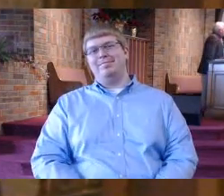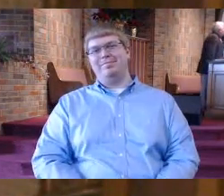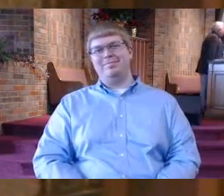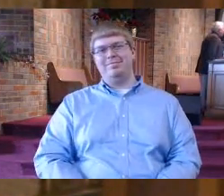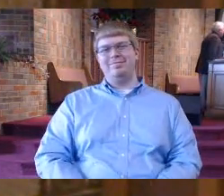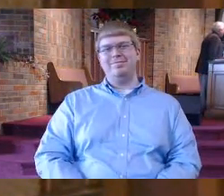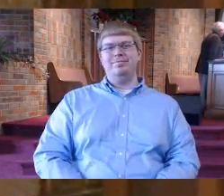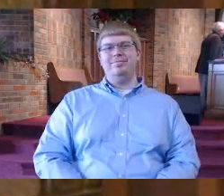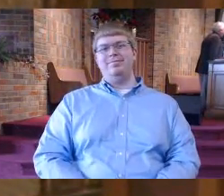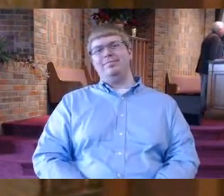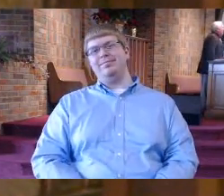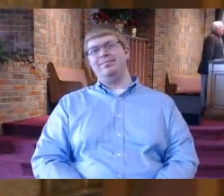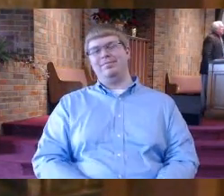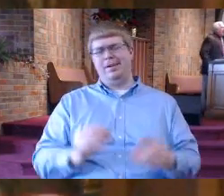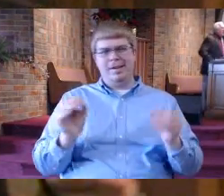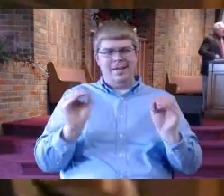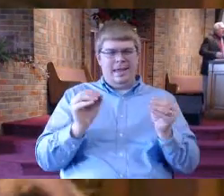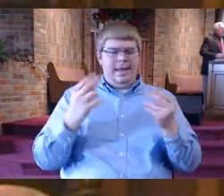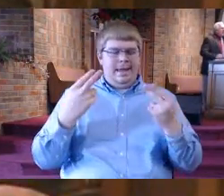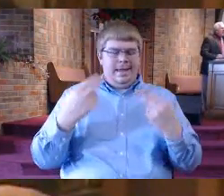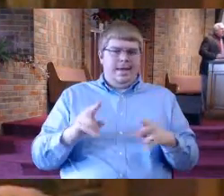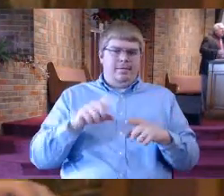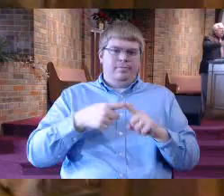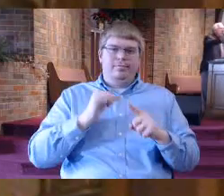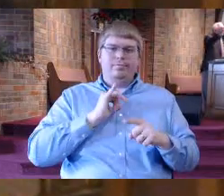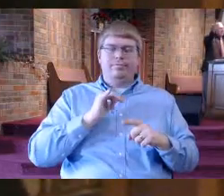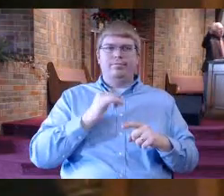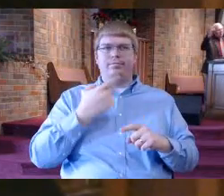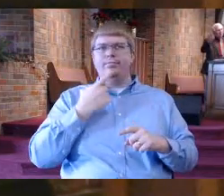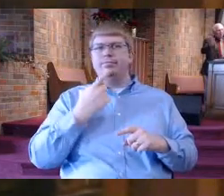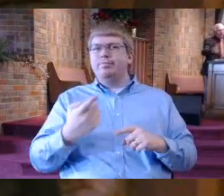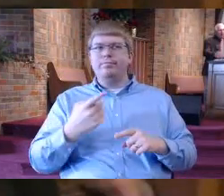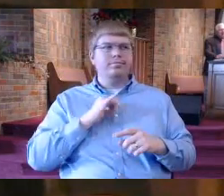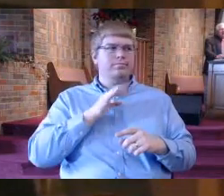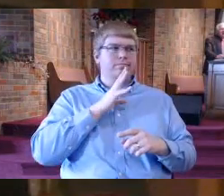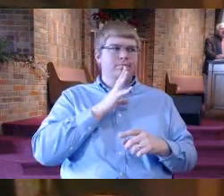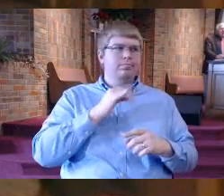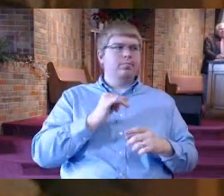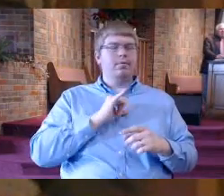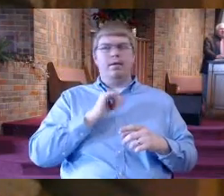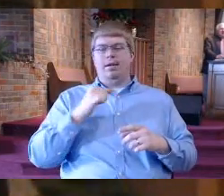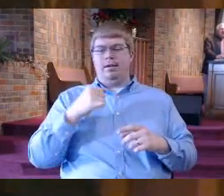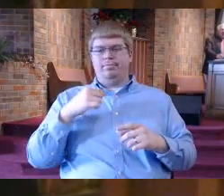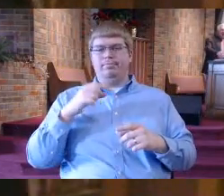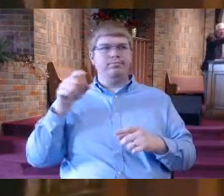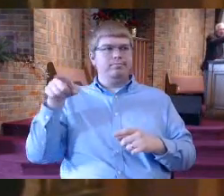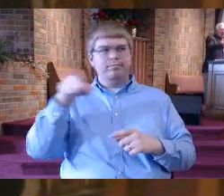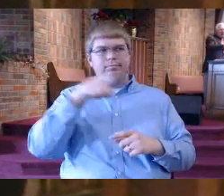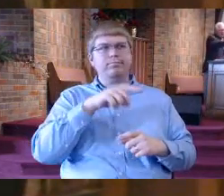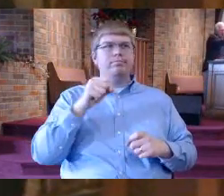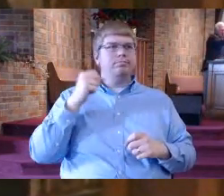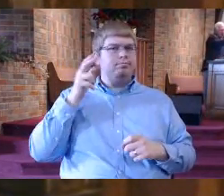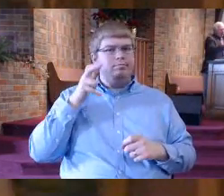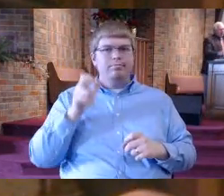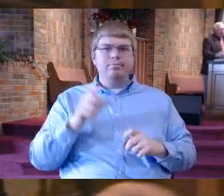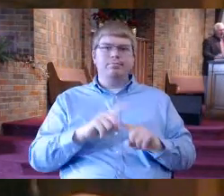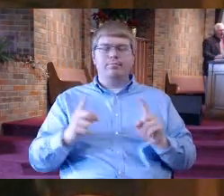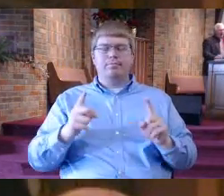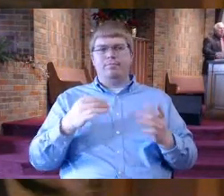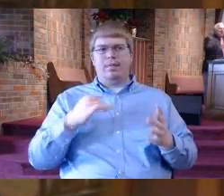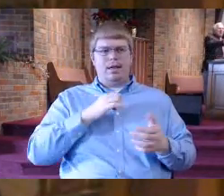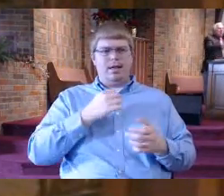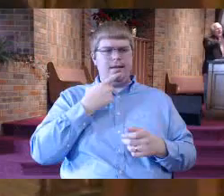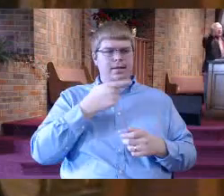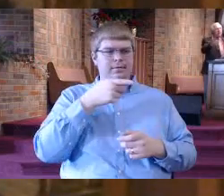Nothing happens when I speak. It makes sound. You hear it, other people hear it. But I could say to this bench right